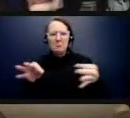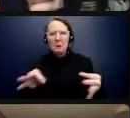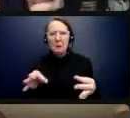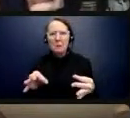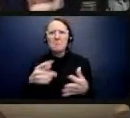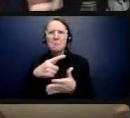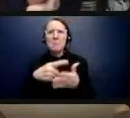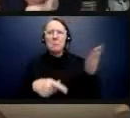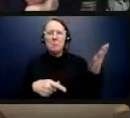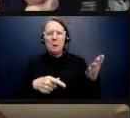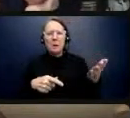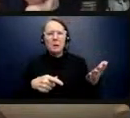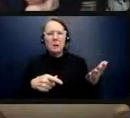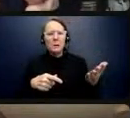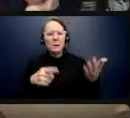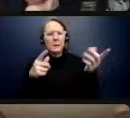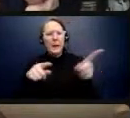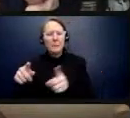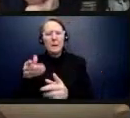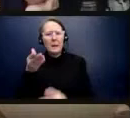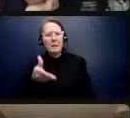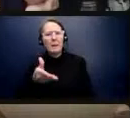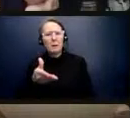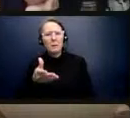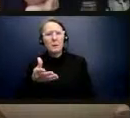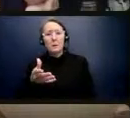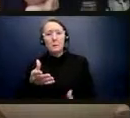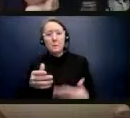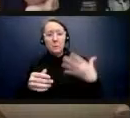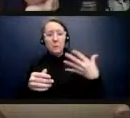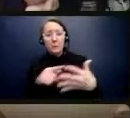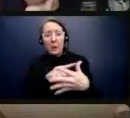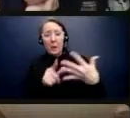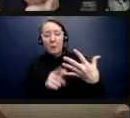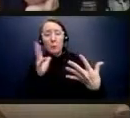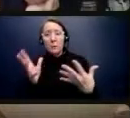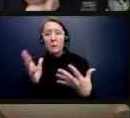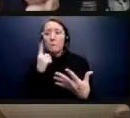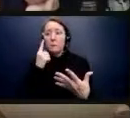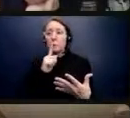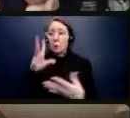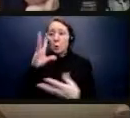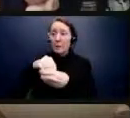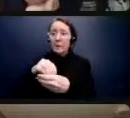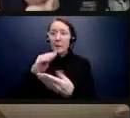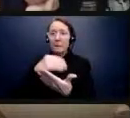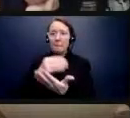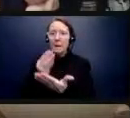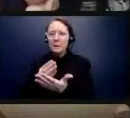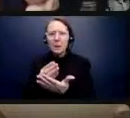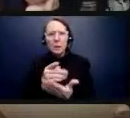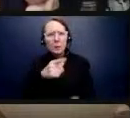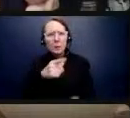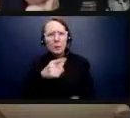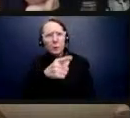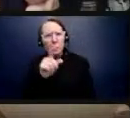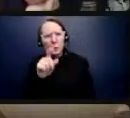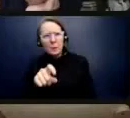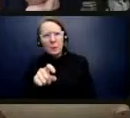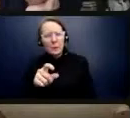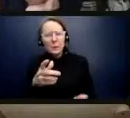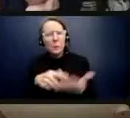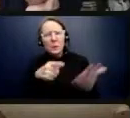what do you need? What's going on here? Is this going to be in the budget? Do you need some sort of, what do you